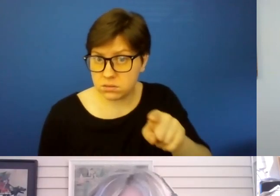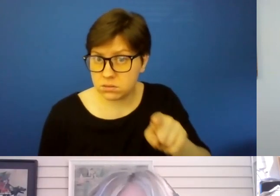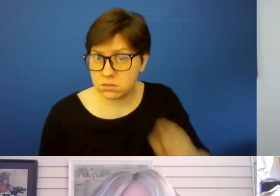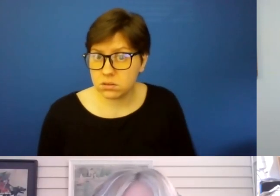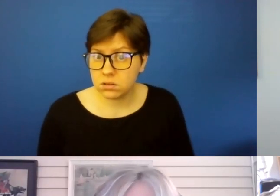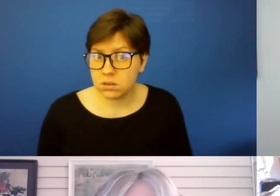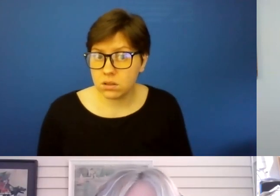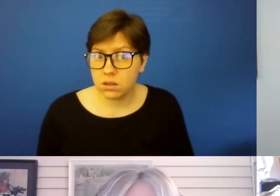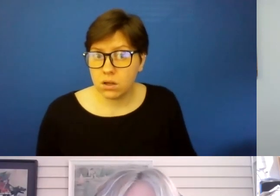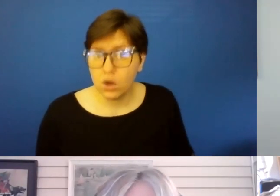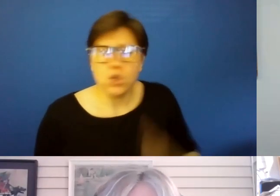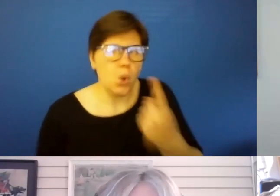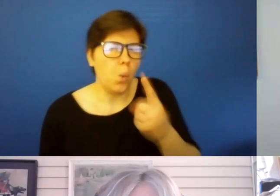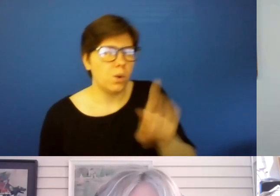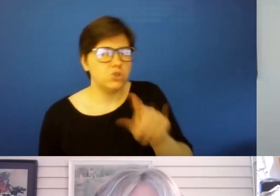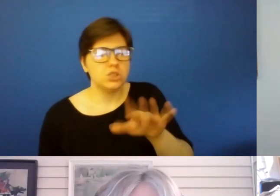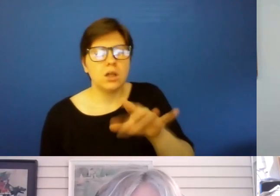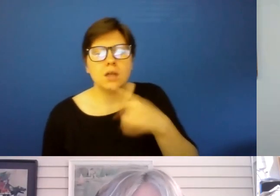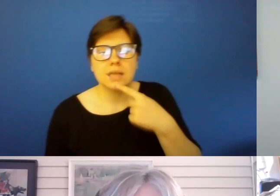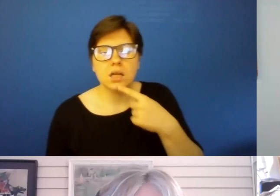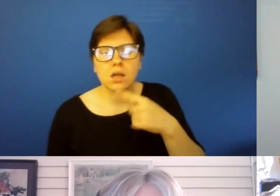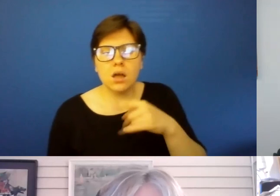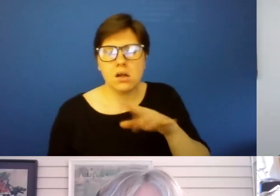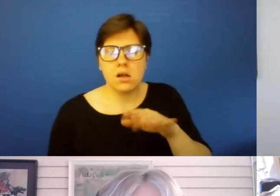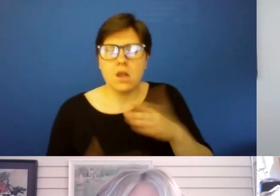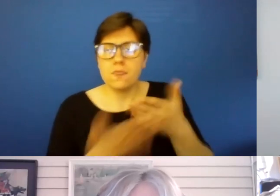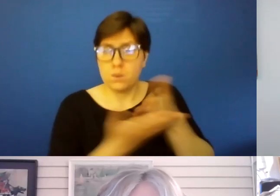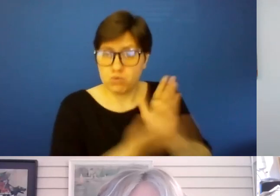So one of the chat questions was, is the right to